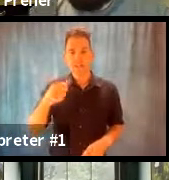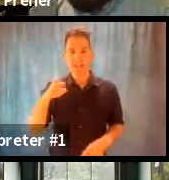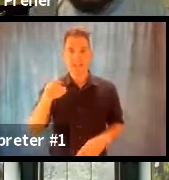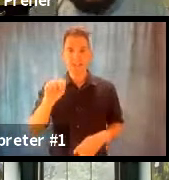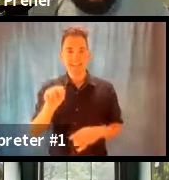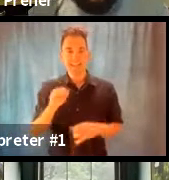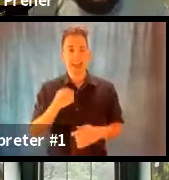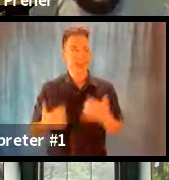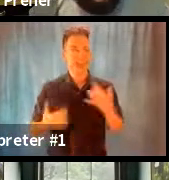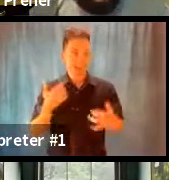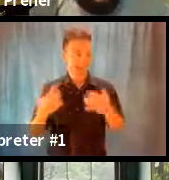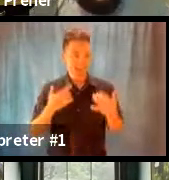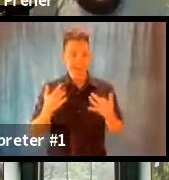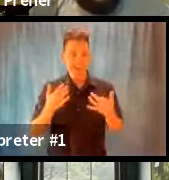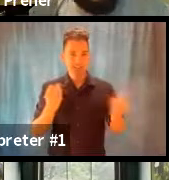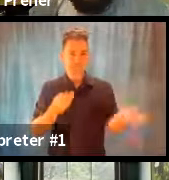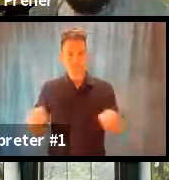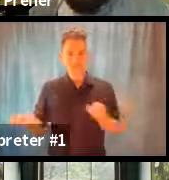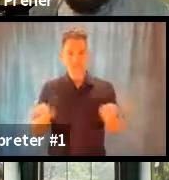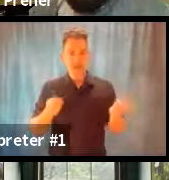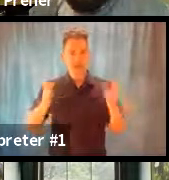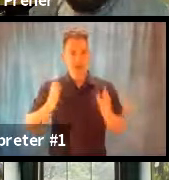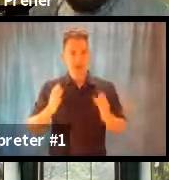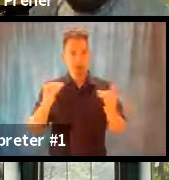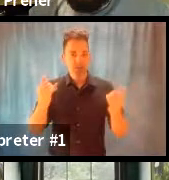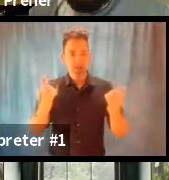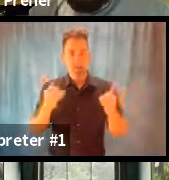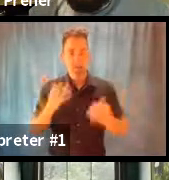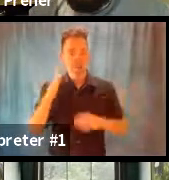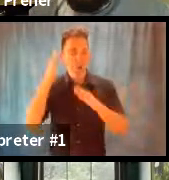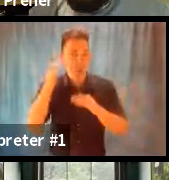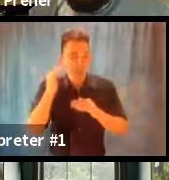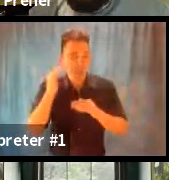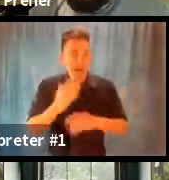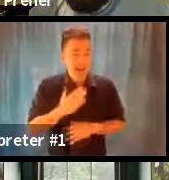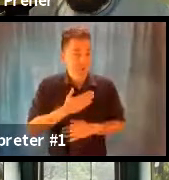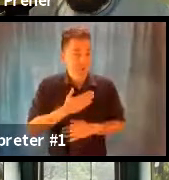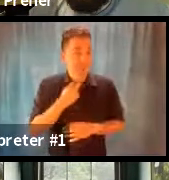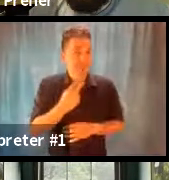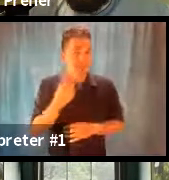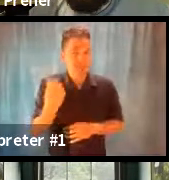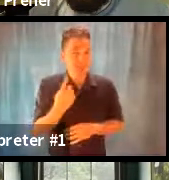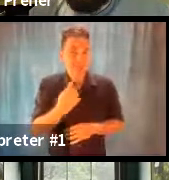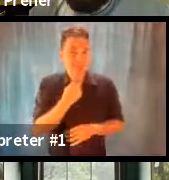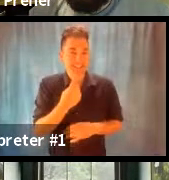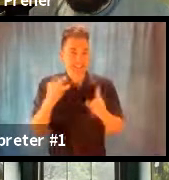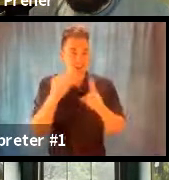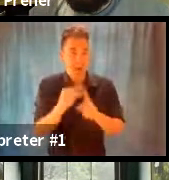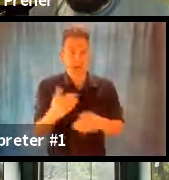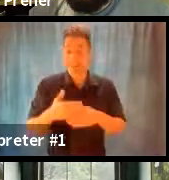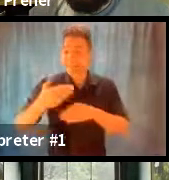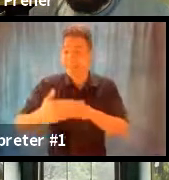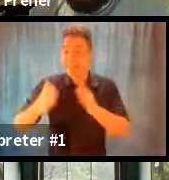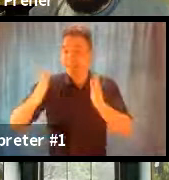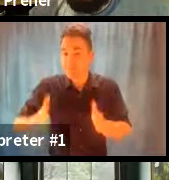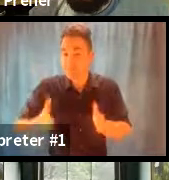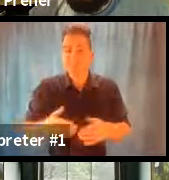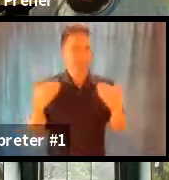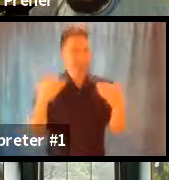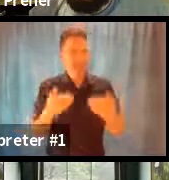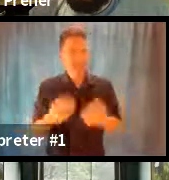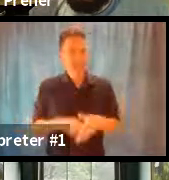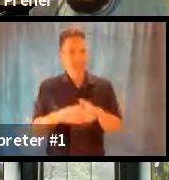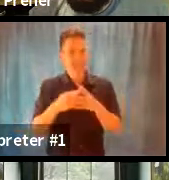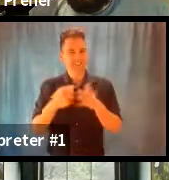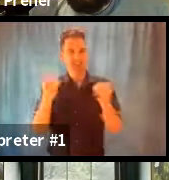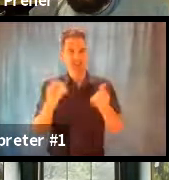you'll only hear my voice come in and out to say next person. Let's get started, everybody. Lindsay